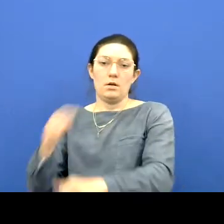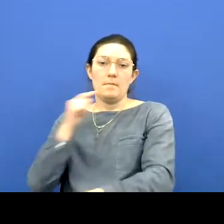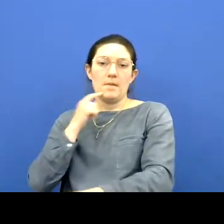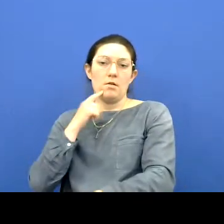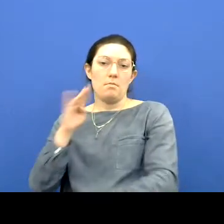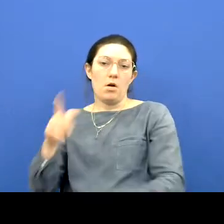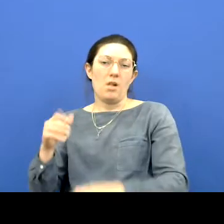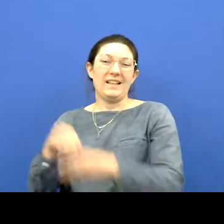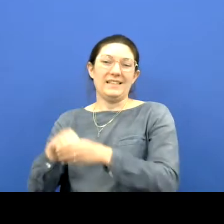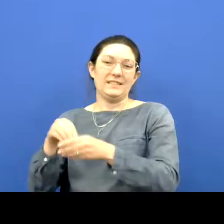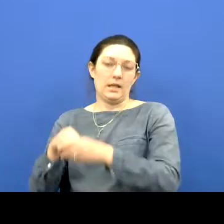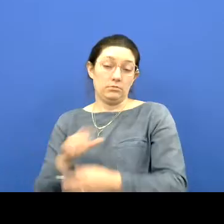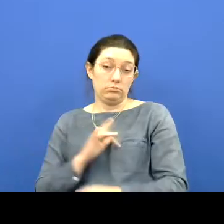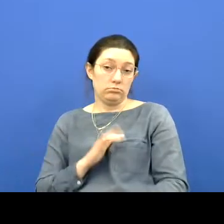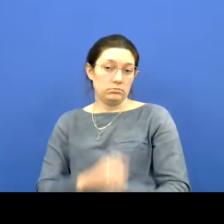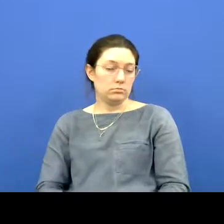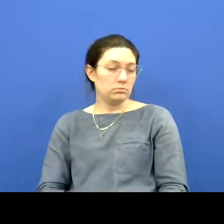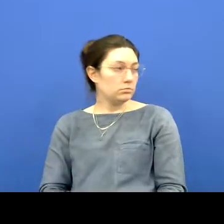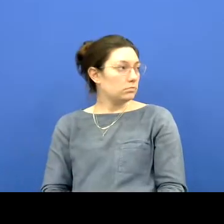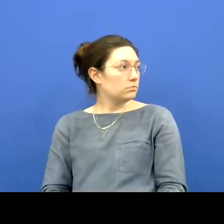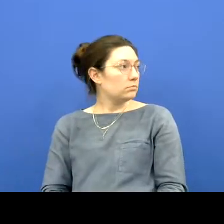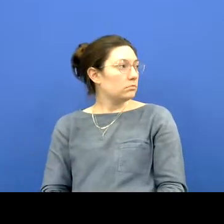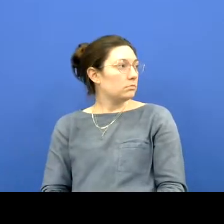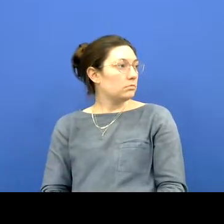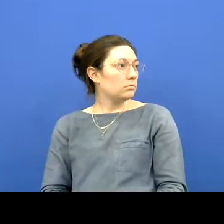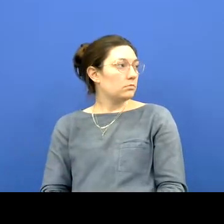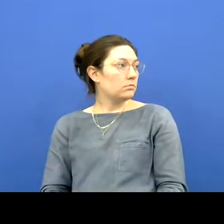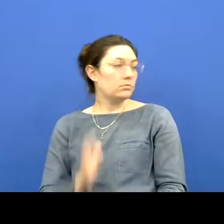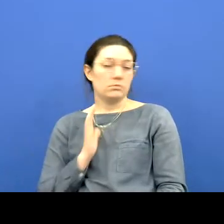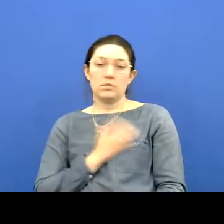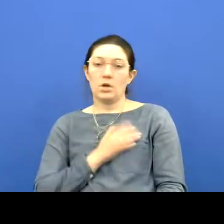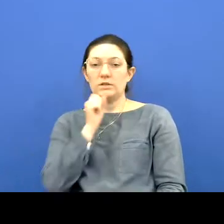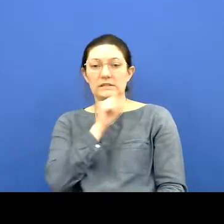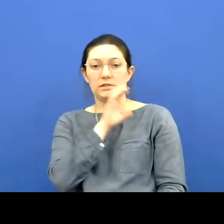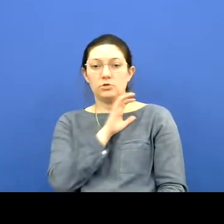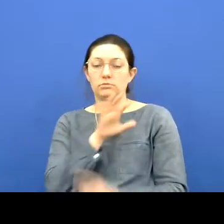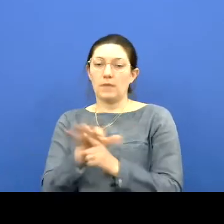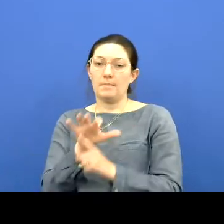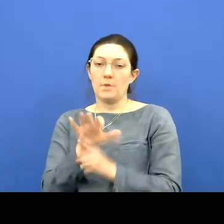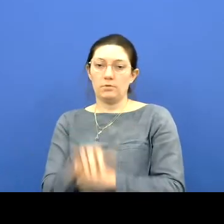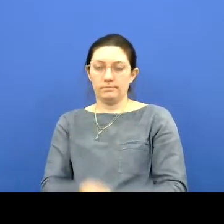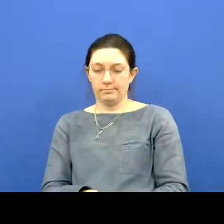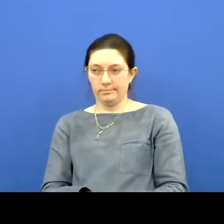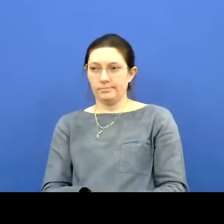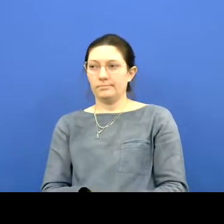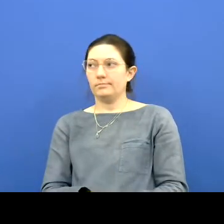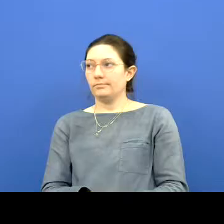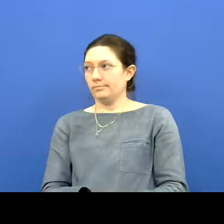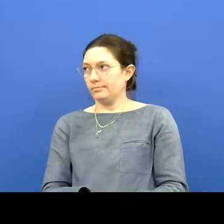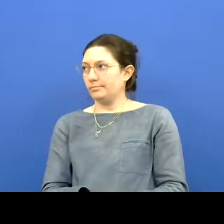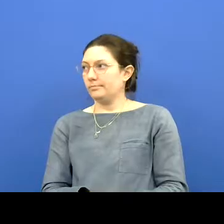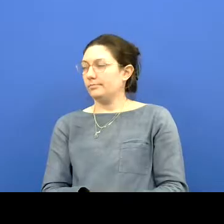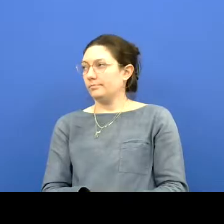indoor pickleball courts, which, as you know from our seniors, highly popular. And